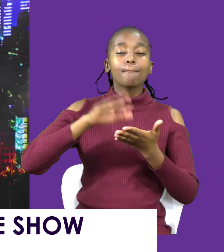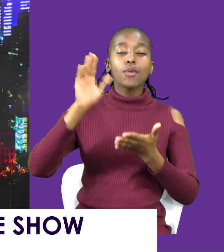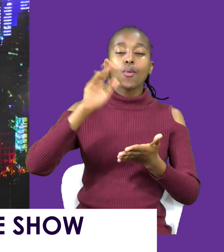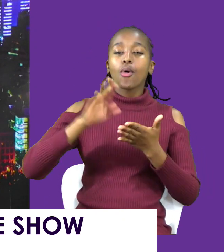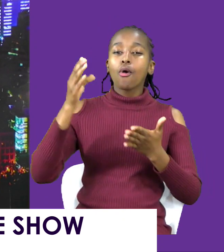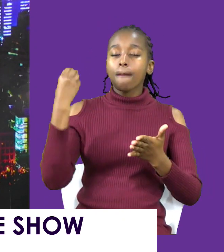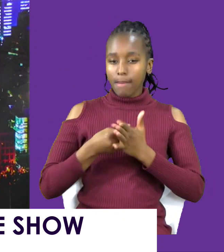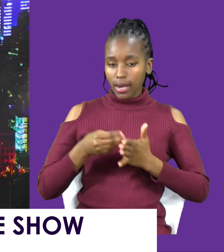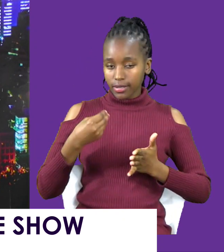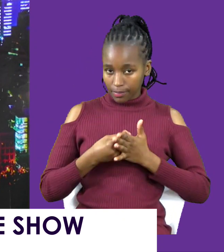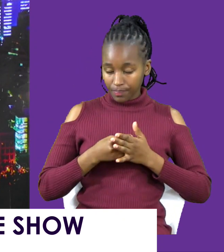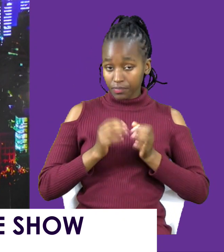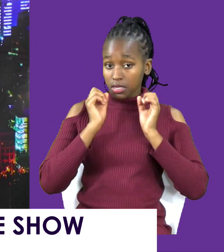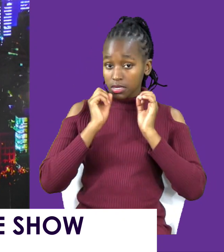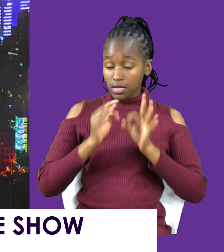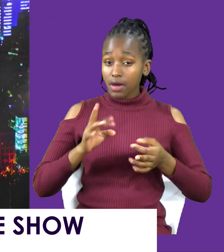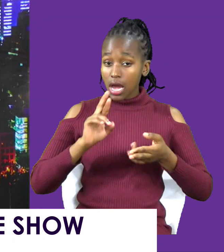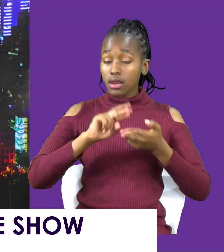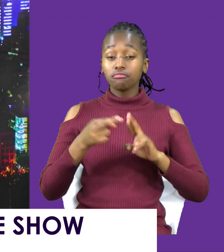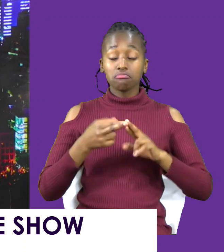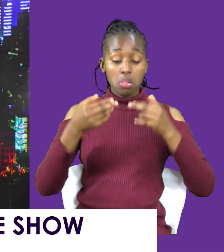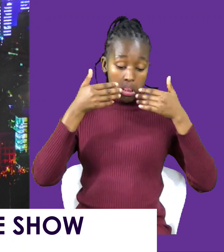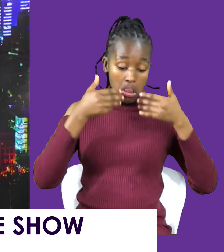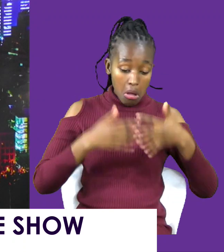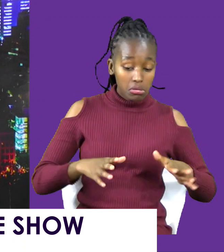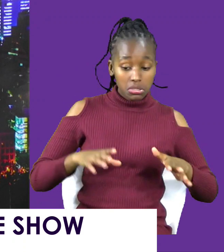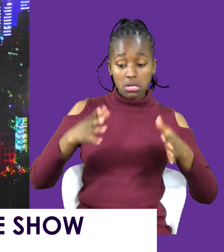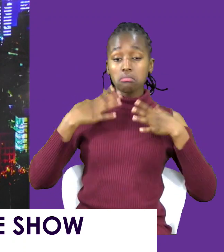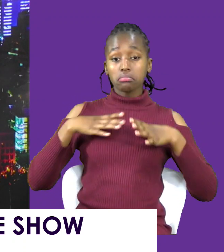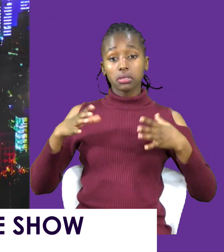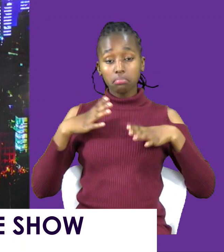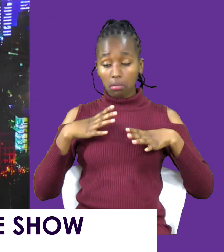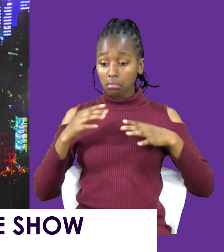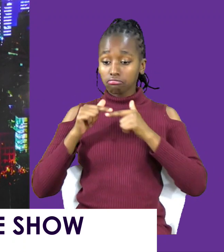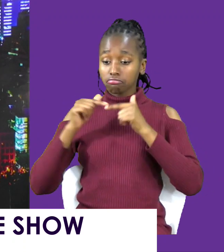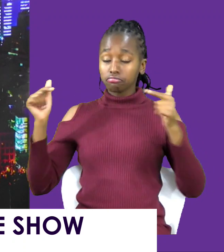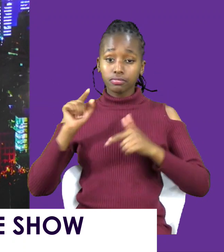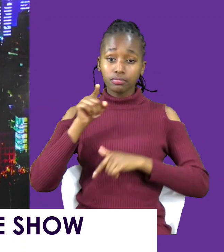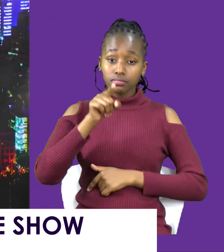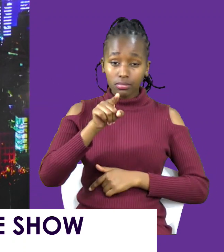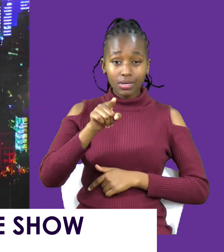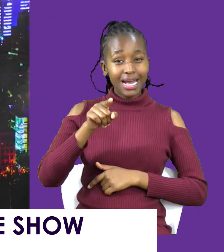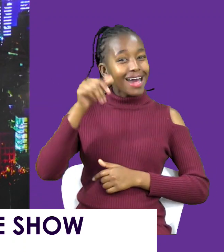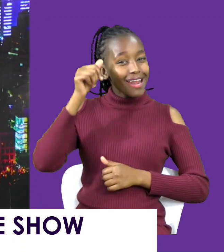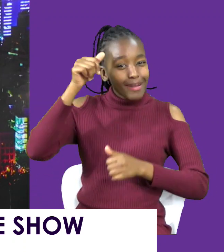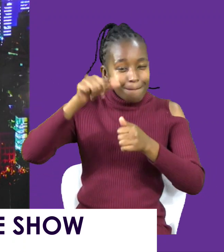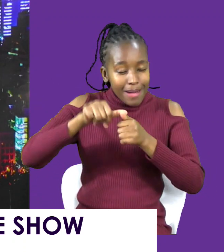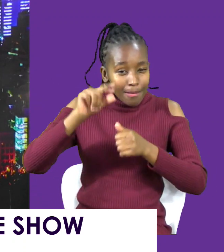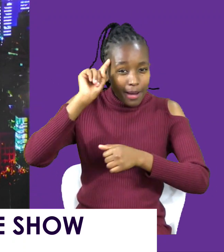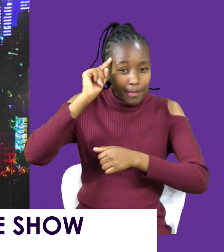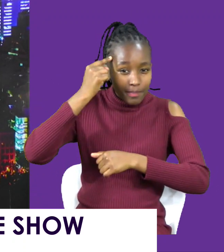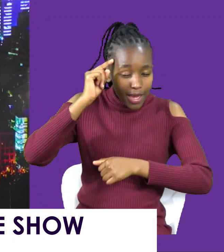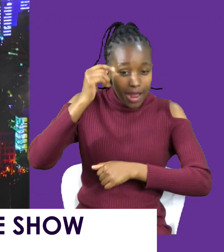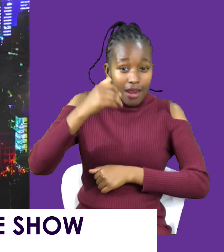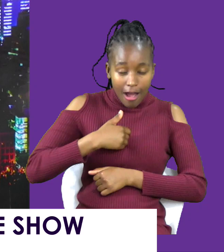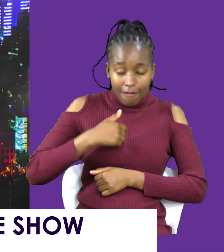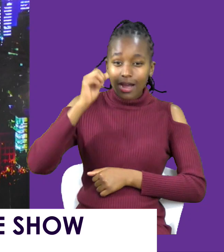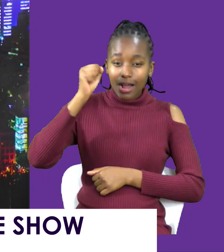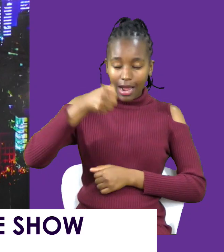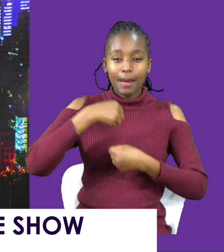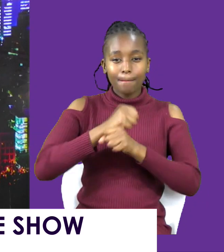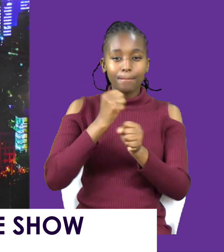lost relationships and people have turned against you, remember you have your mind and you can make new